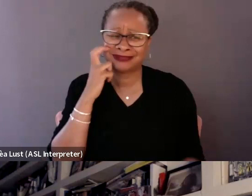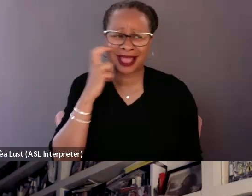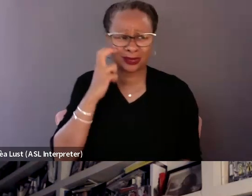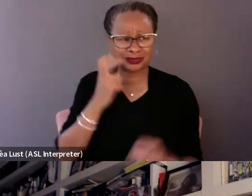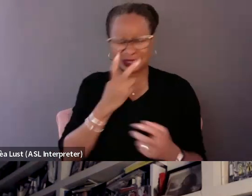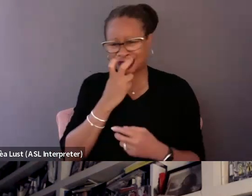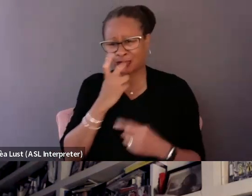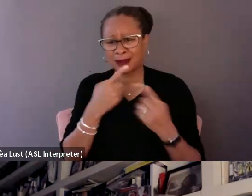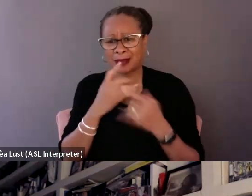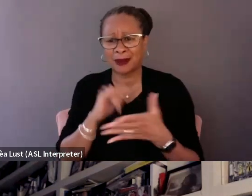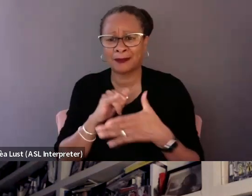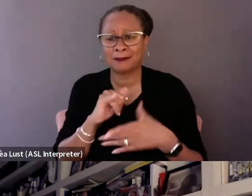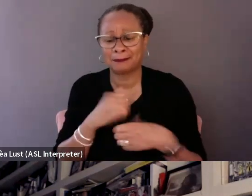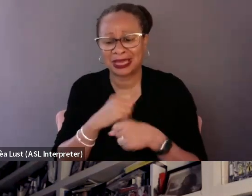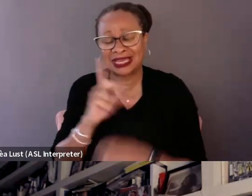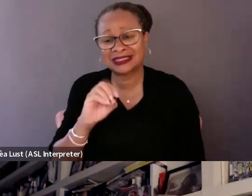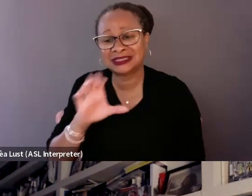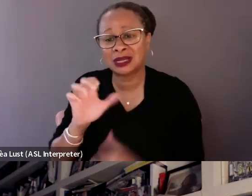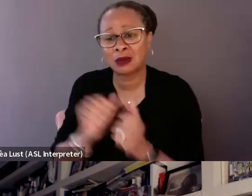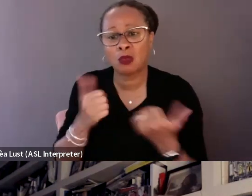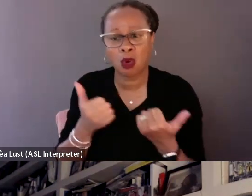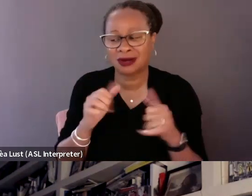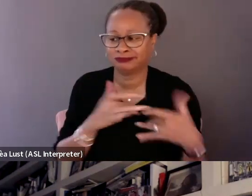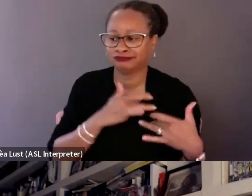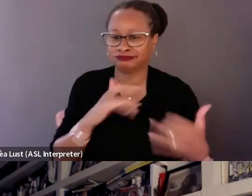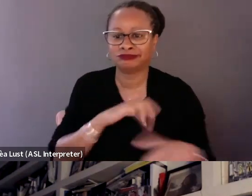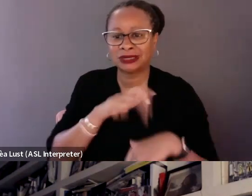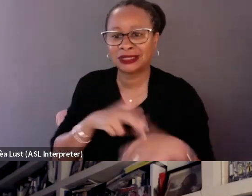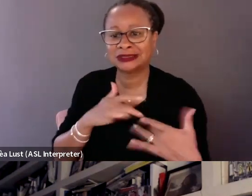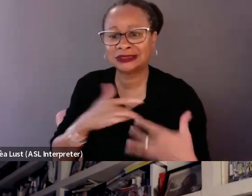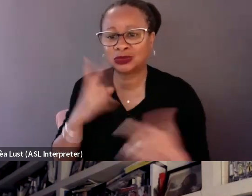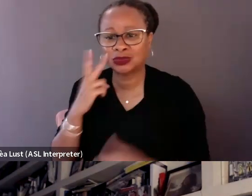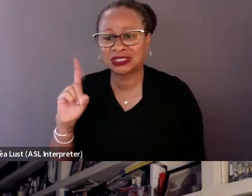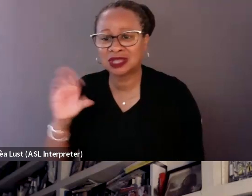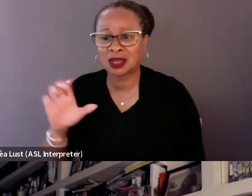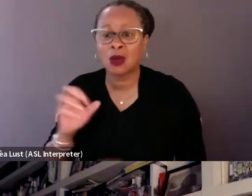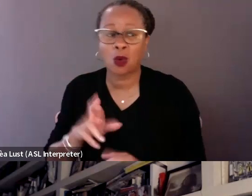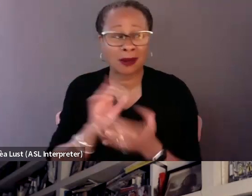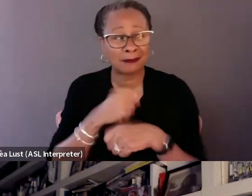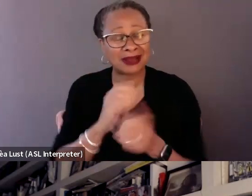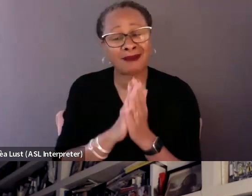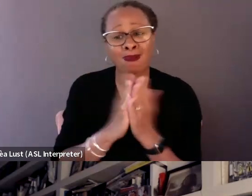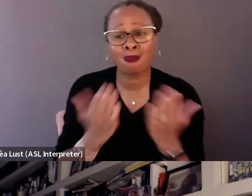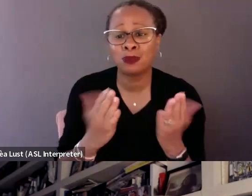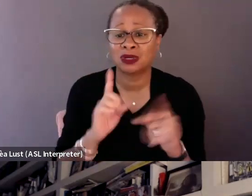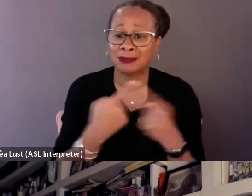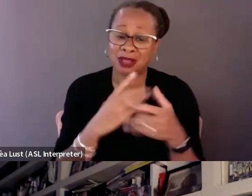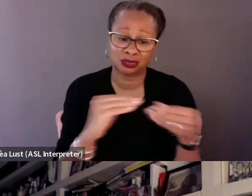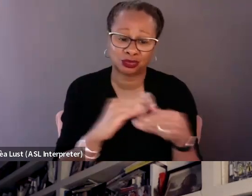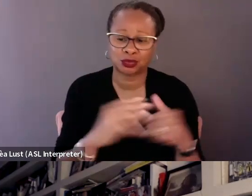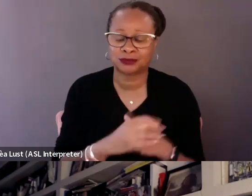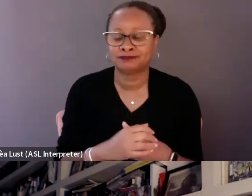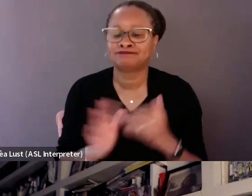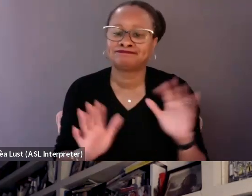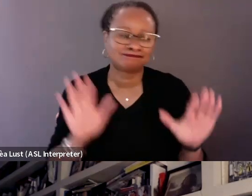a documentary in a more conventional way, or making maybe a book, no? So it was